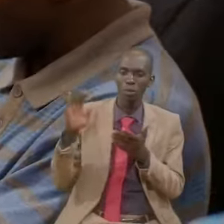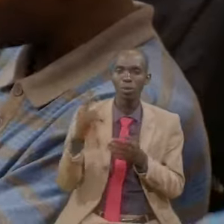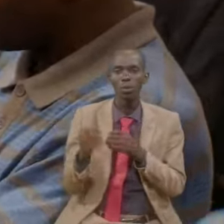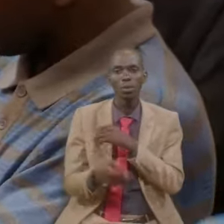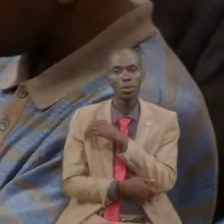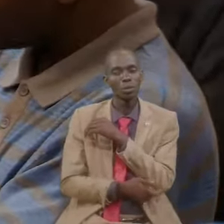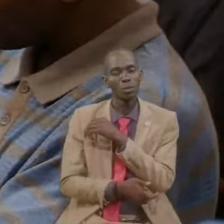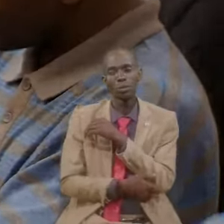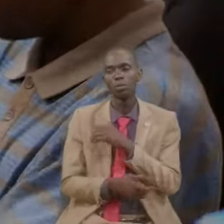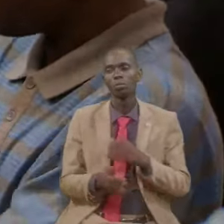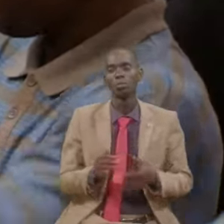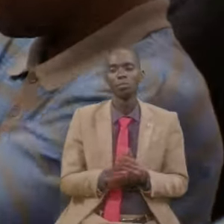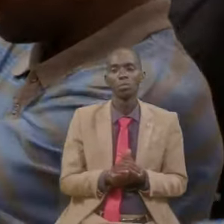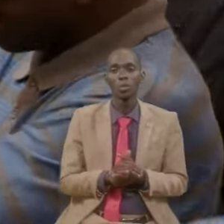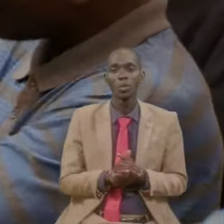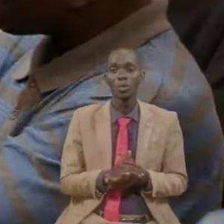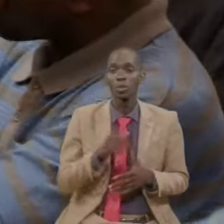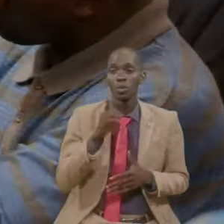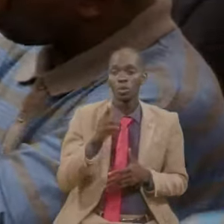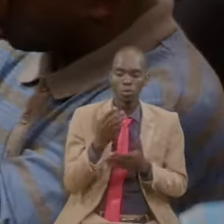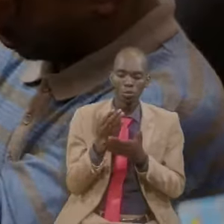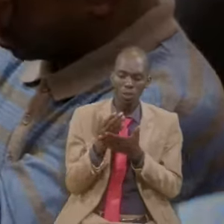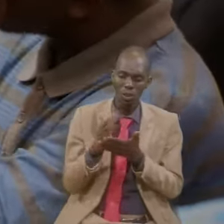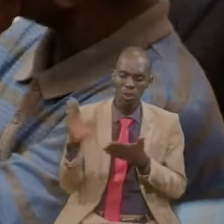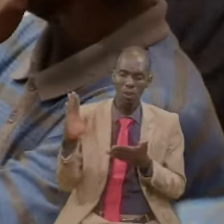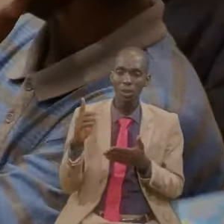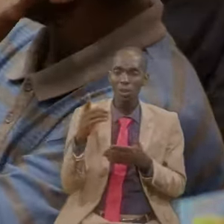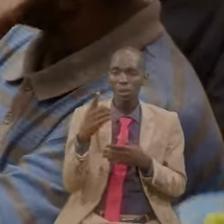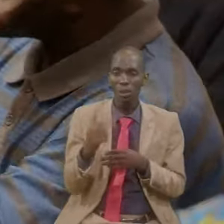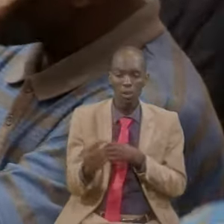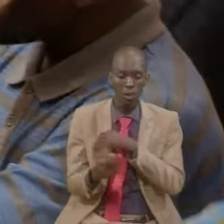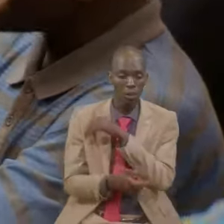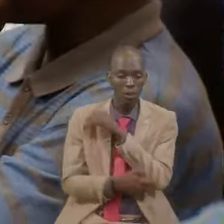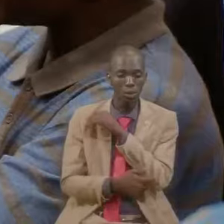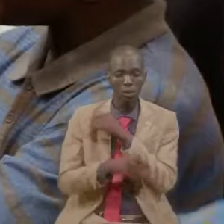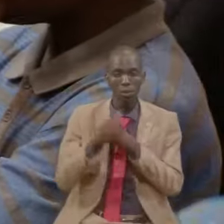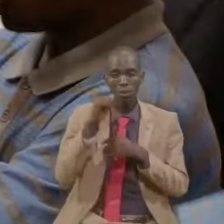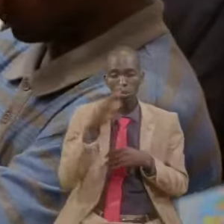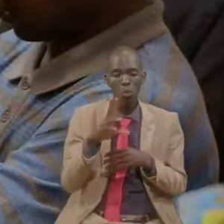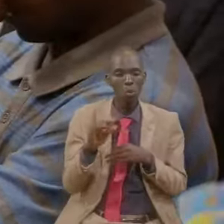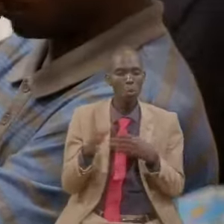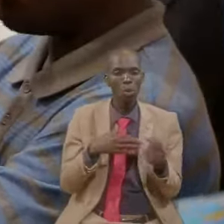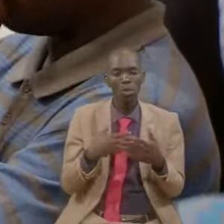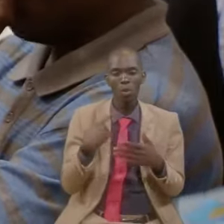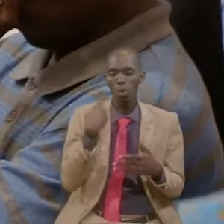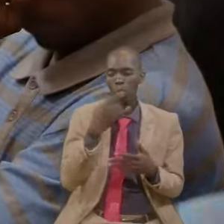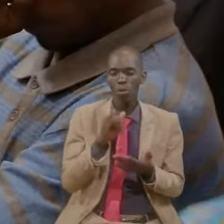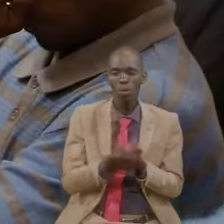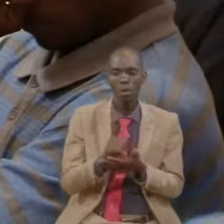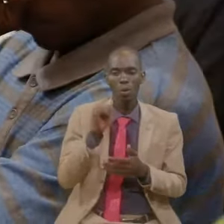is. You resist the temptress, whoever she is.